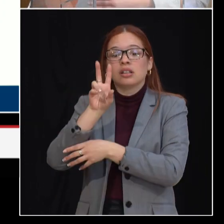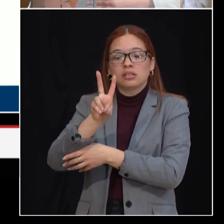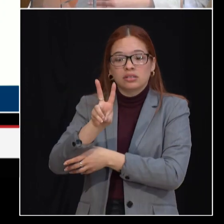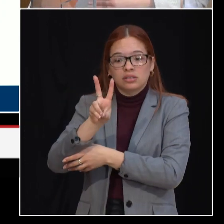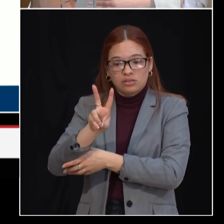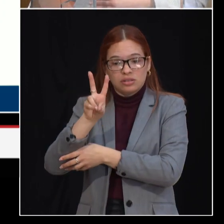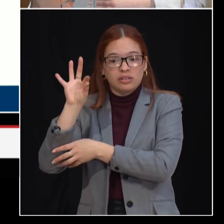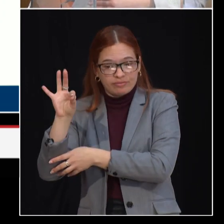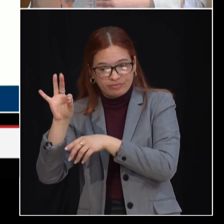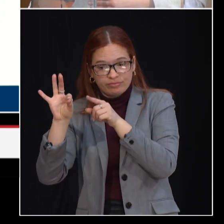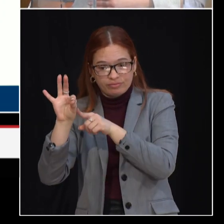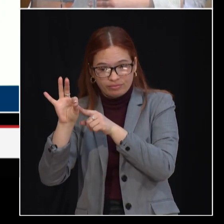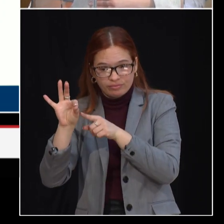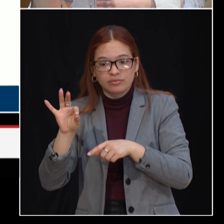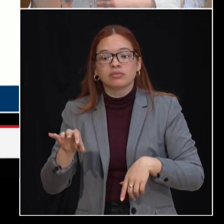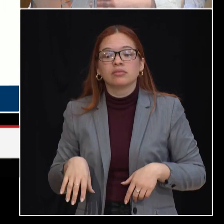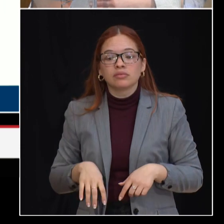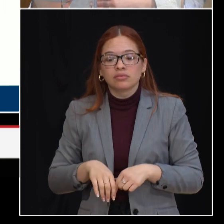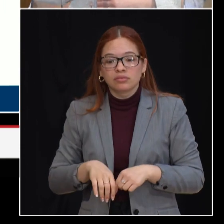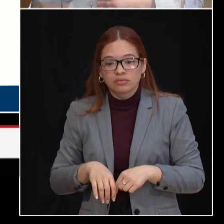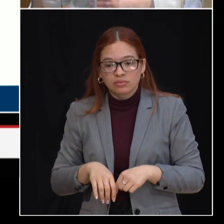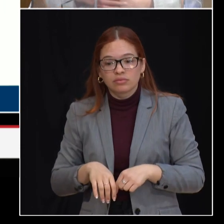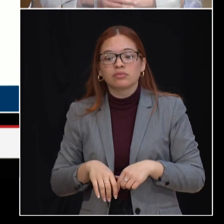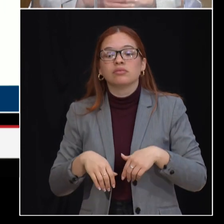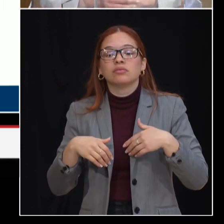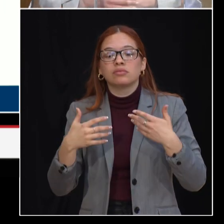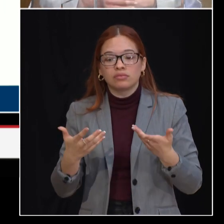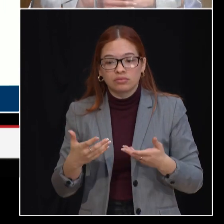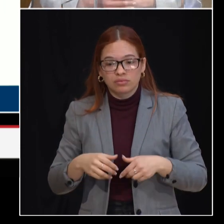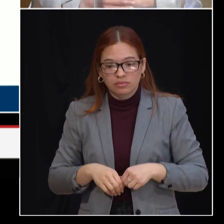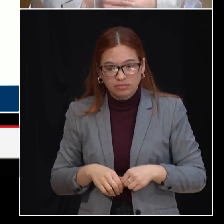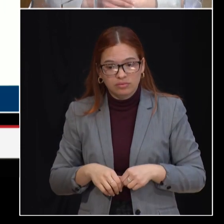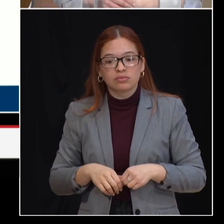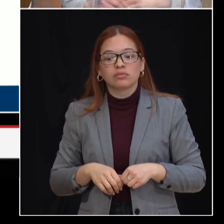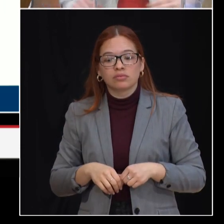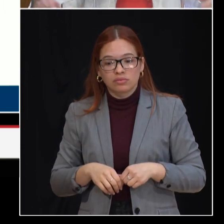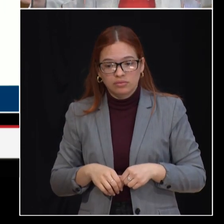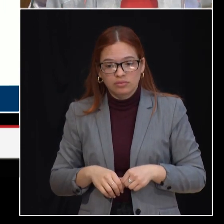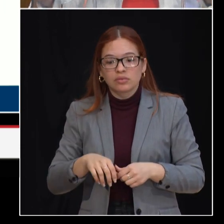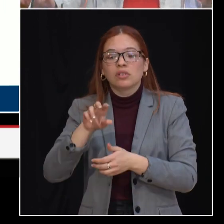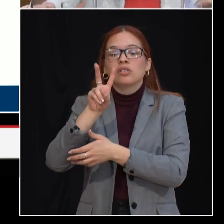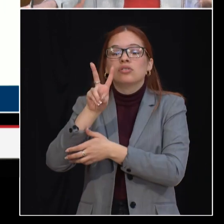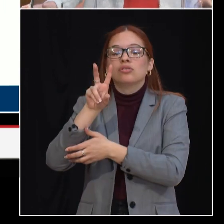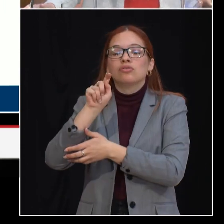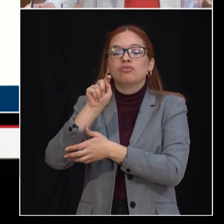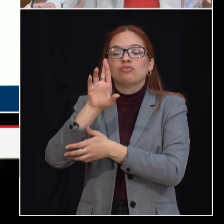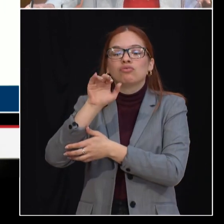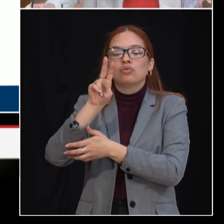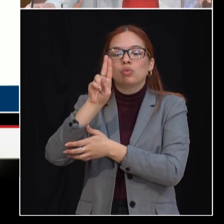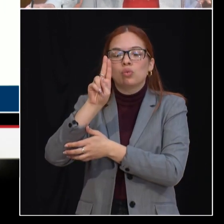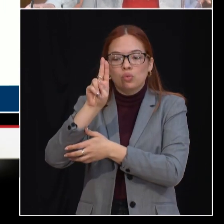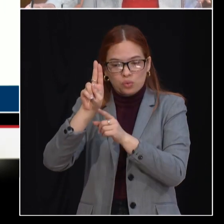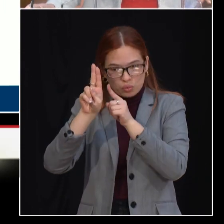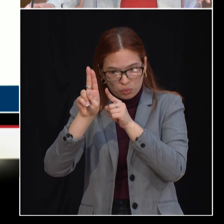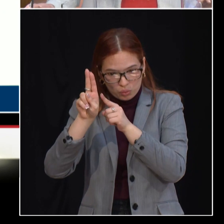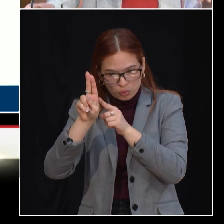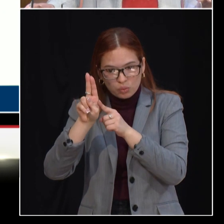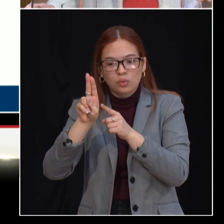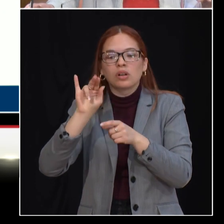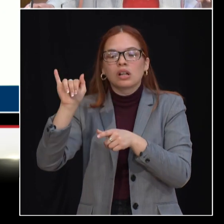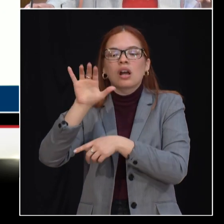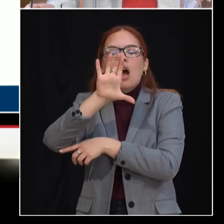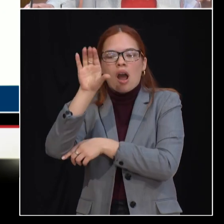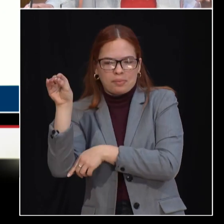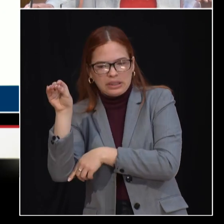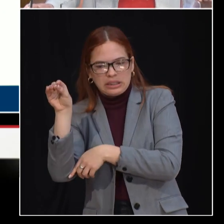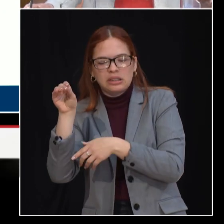is here with us today. All right, we are glad to have Conley with us. And I am excited to announce that we have